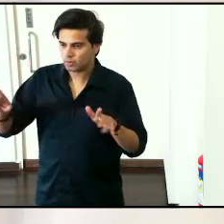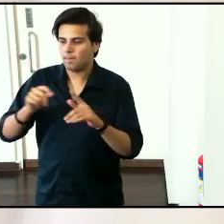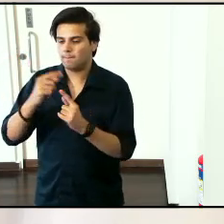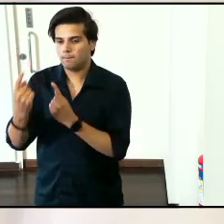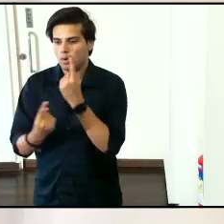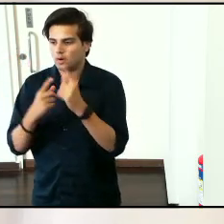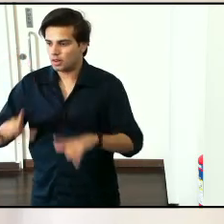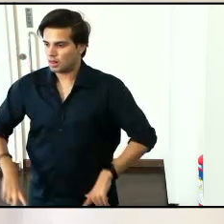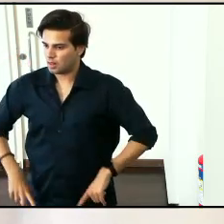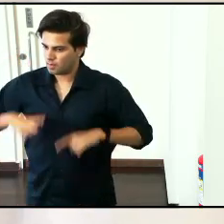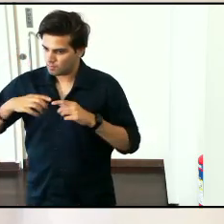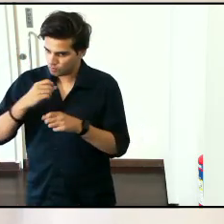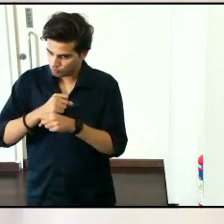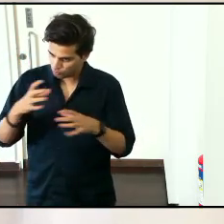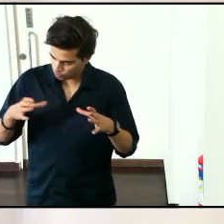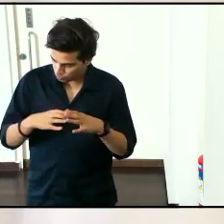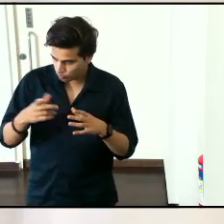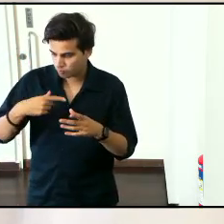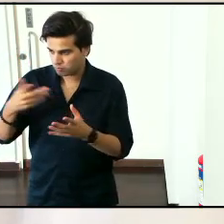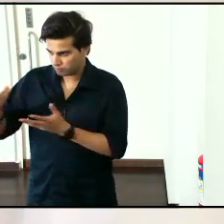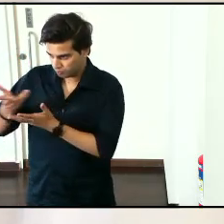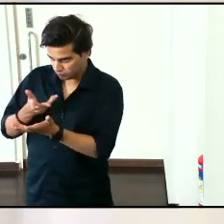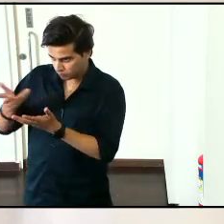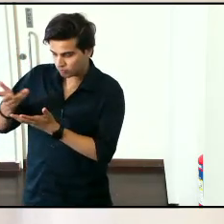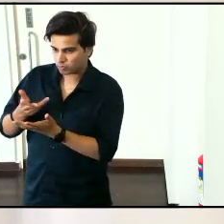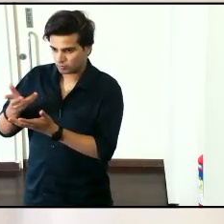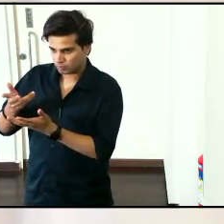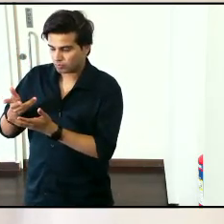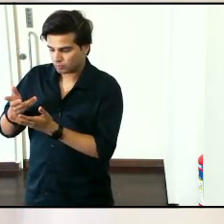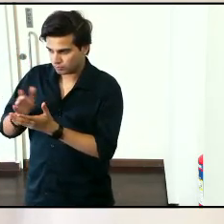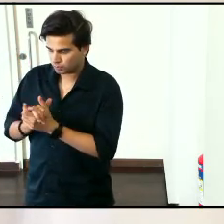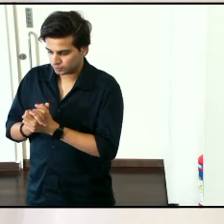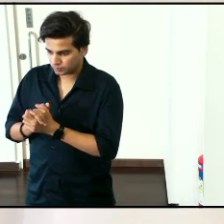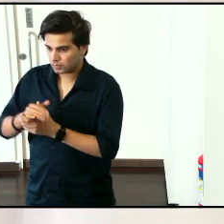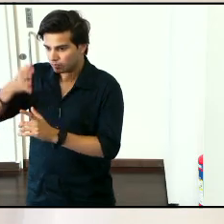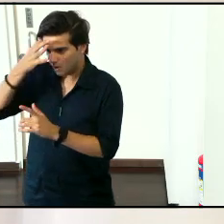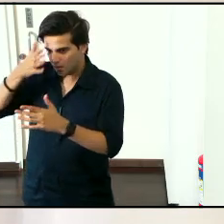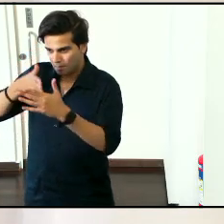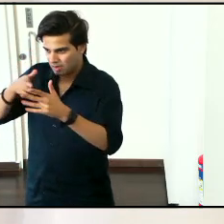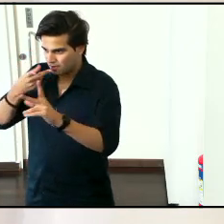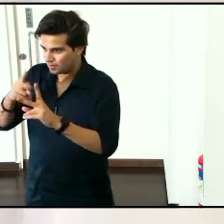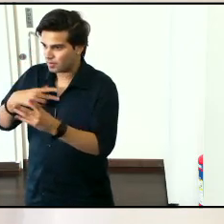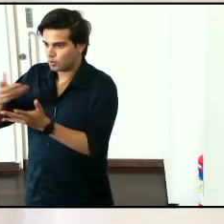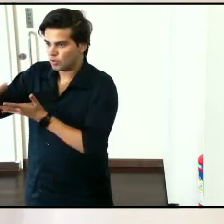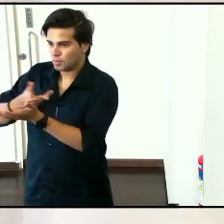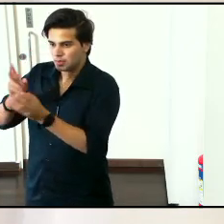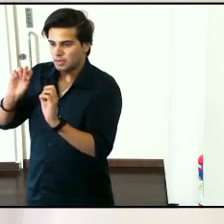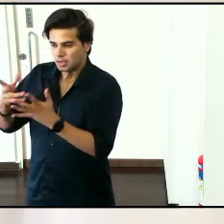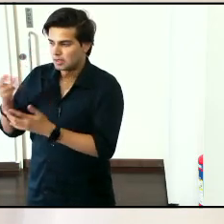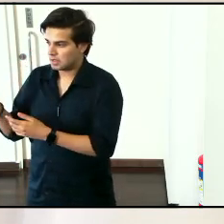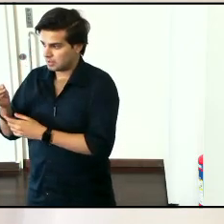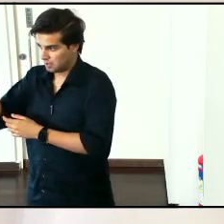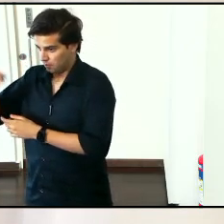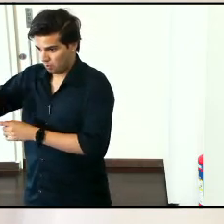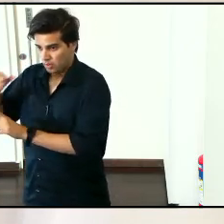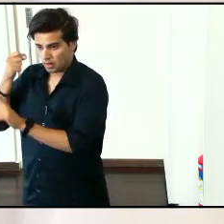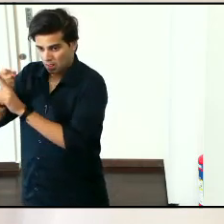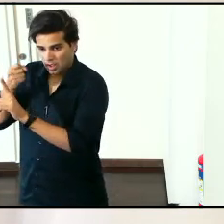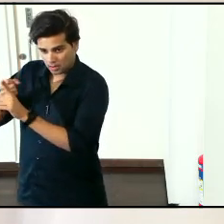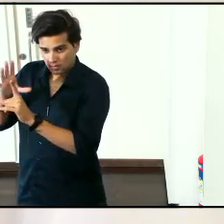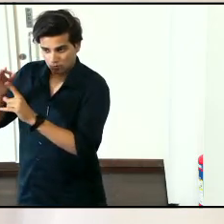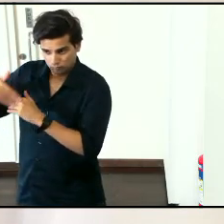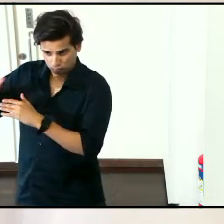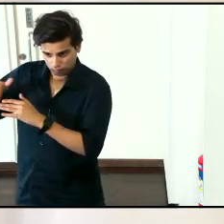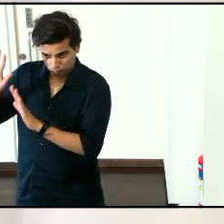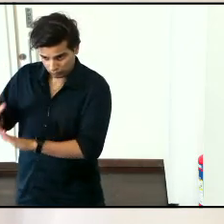life grew. They started engaging with a range of issues. I remember many of them being very active in